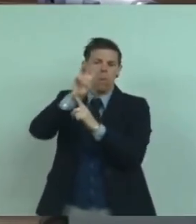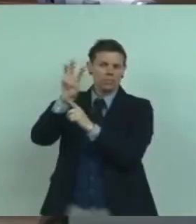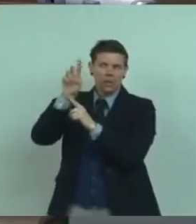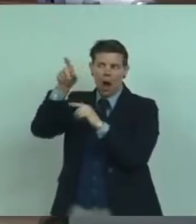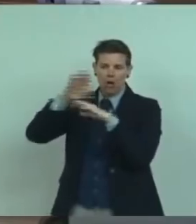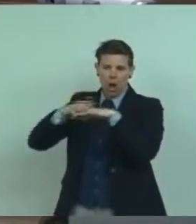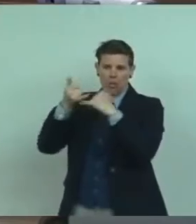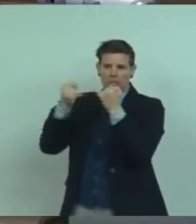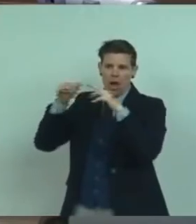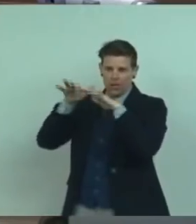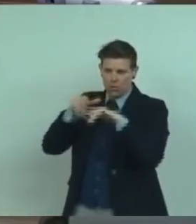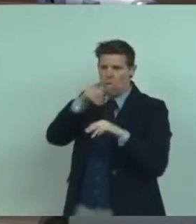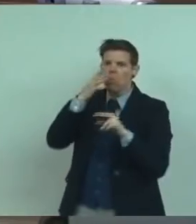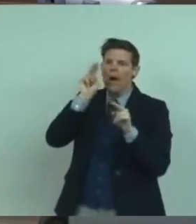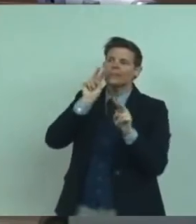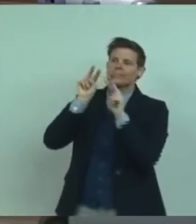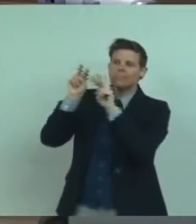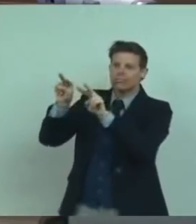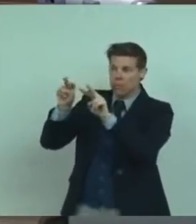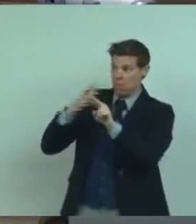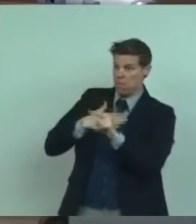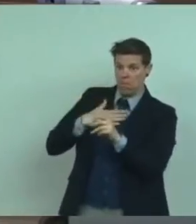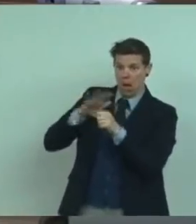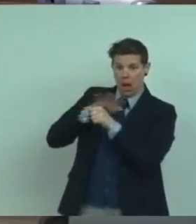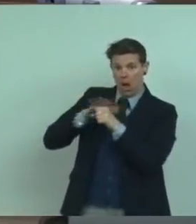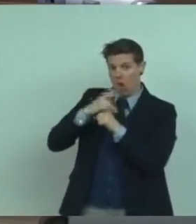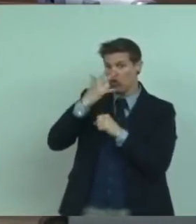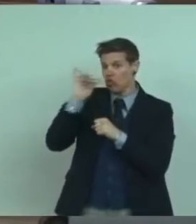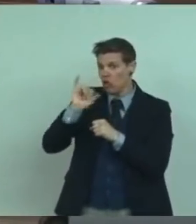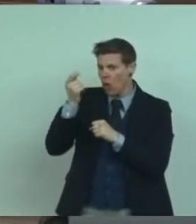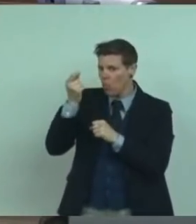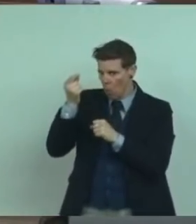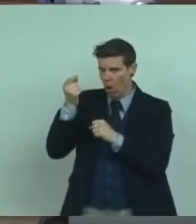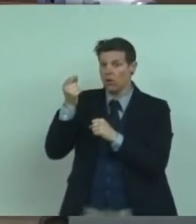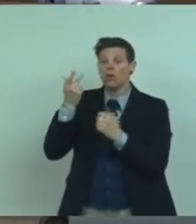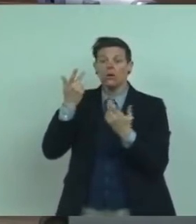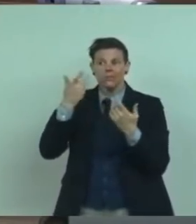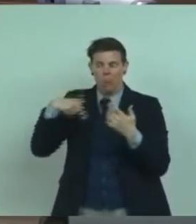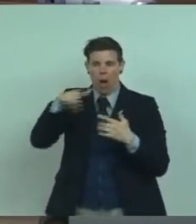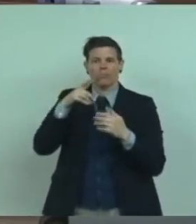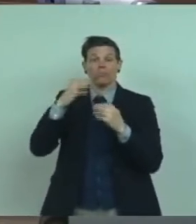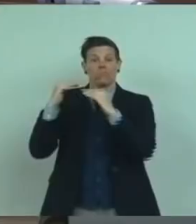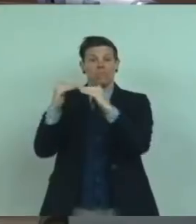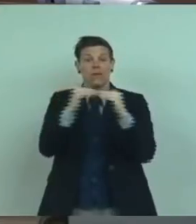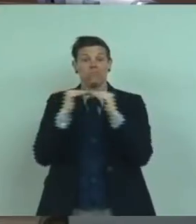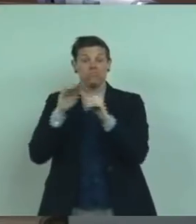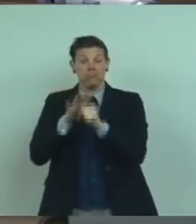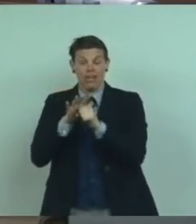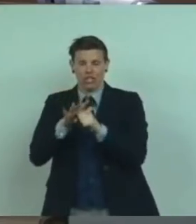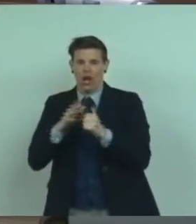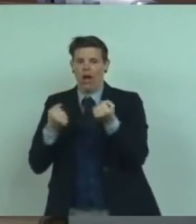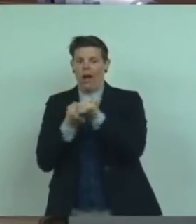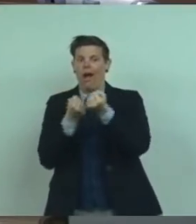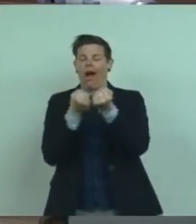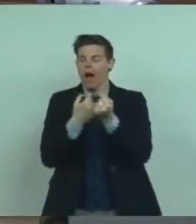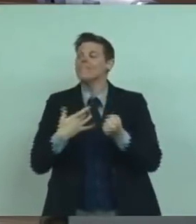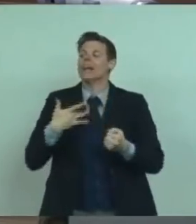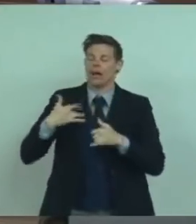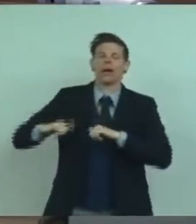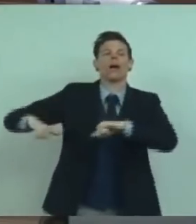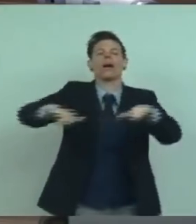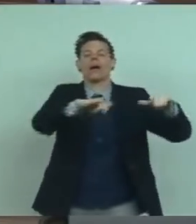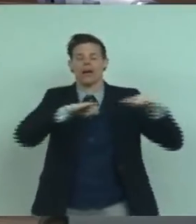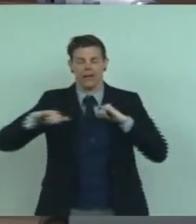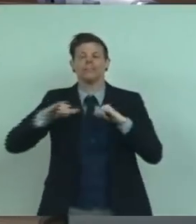was more peer pressure to stay at home. So we'll be providing that data next week. I think you'll find it informative, and you can work